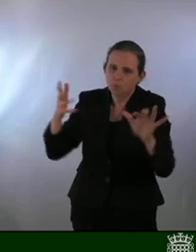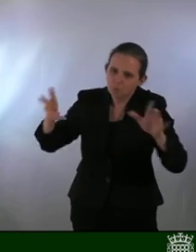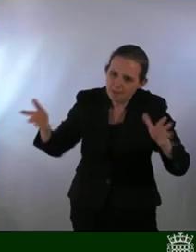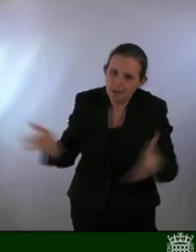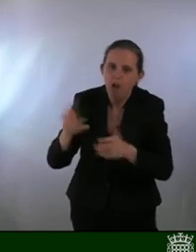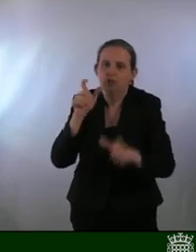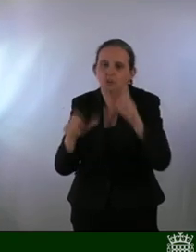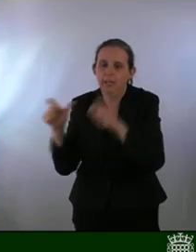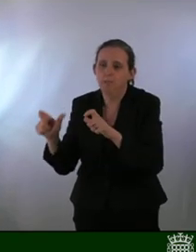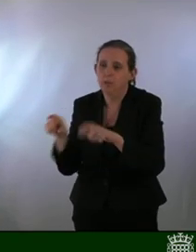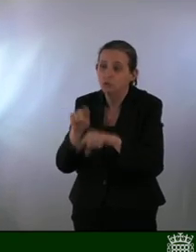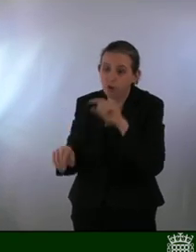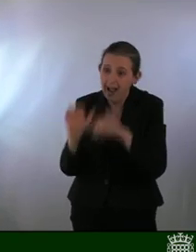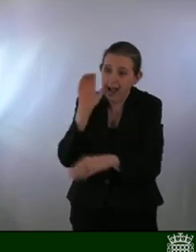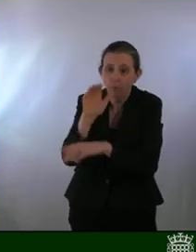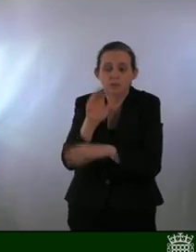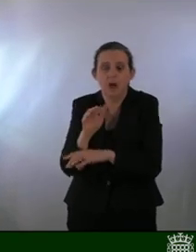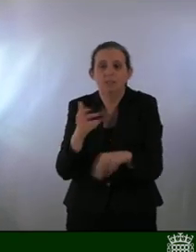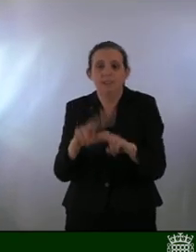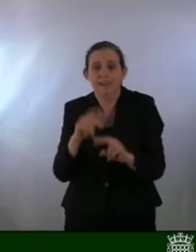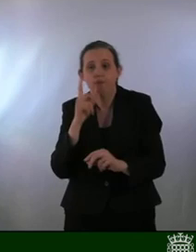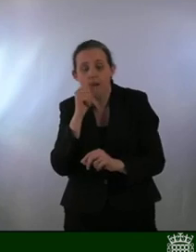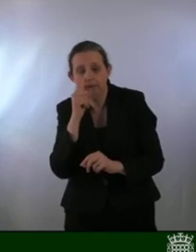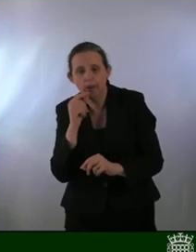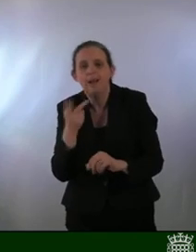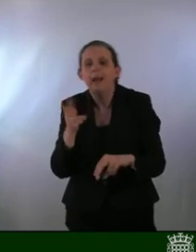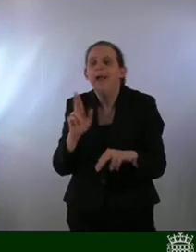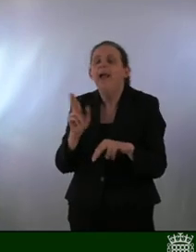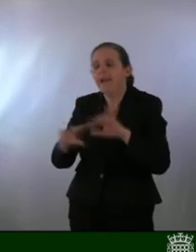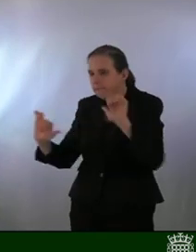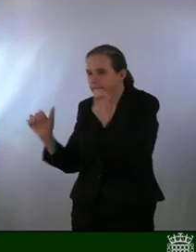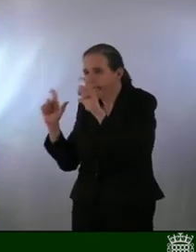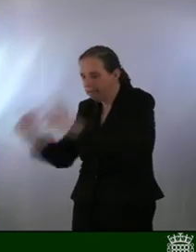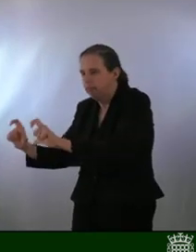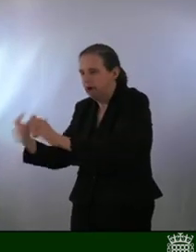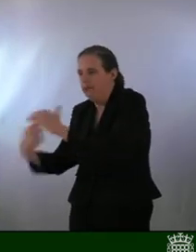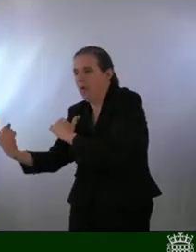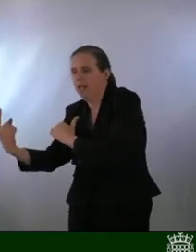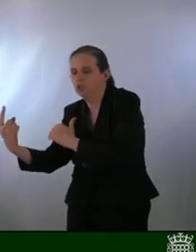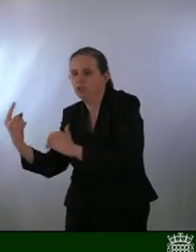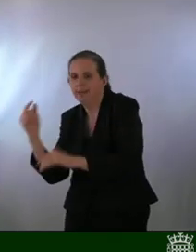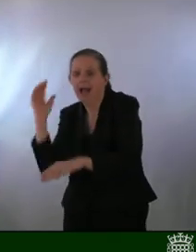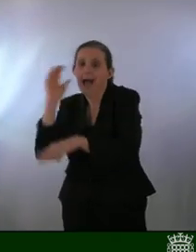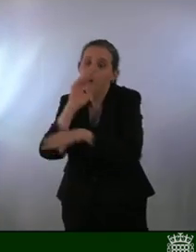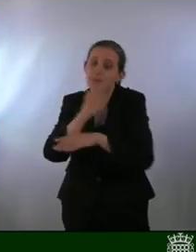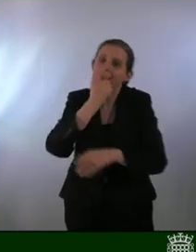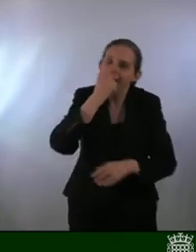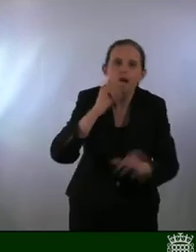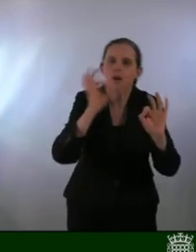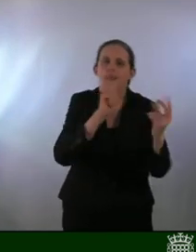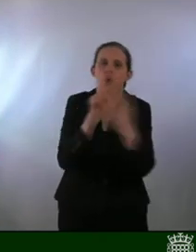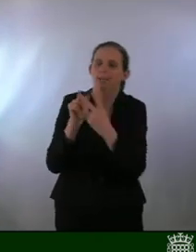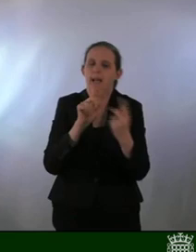encourage people to get outside, even if they're in household isolation, so long as they don't come into contact with others. Because, of course,